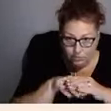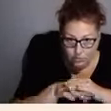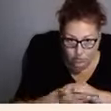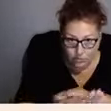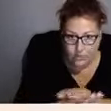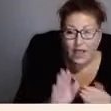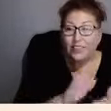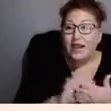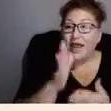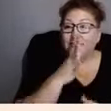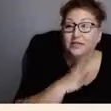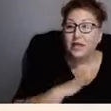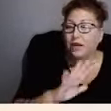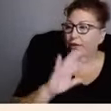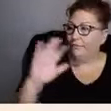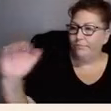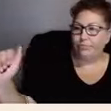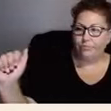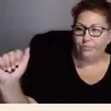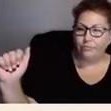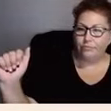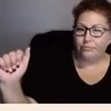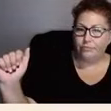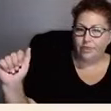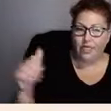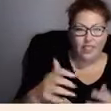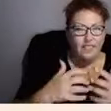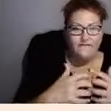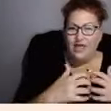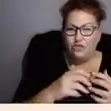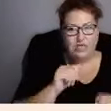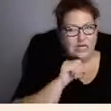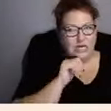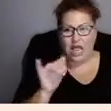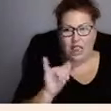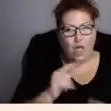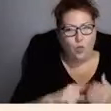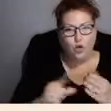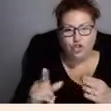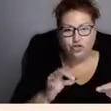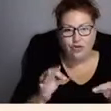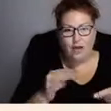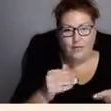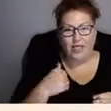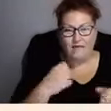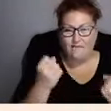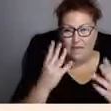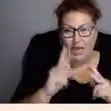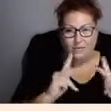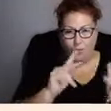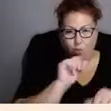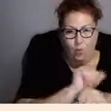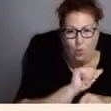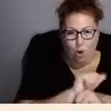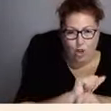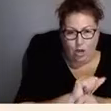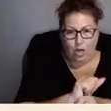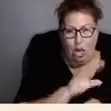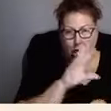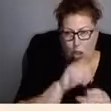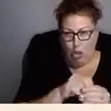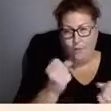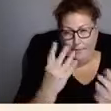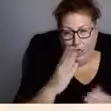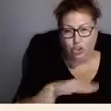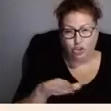off. The factory isn't anything like she described. There are lots of people working, including many children. He